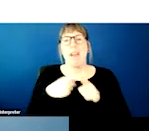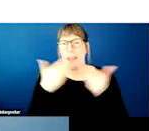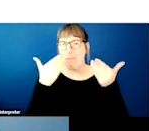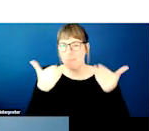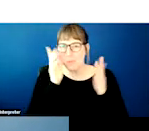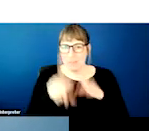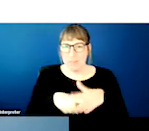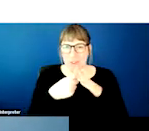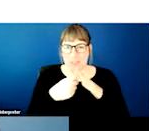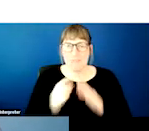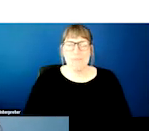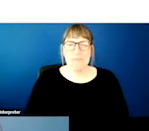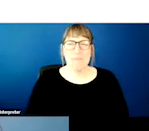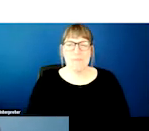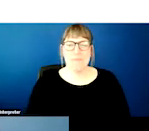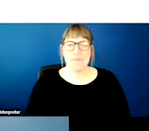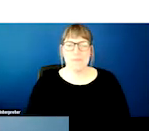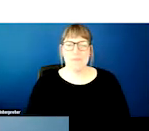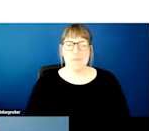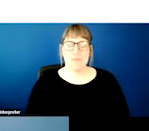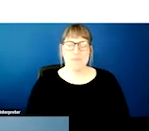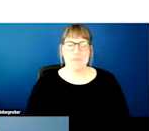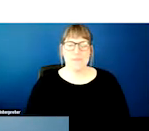room here.